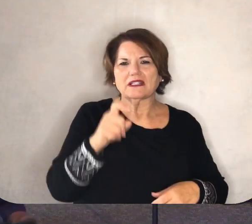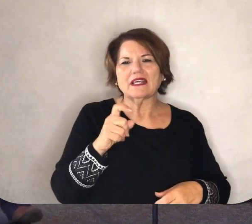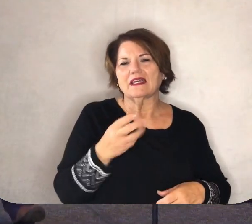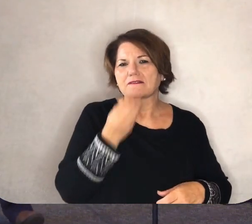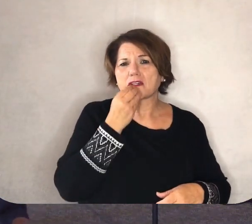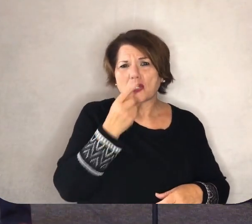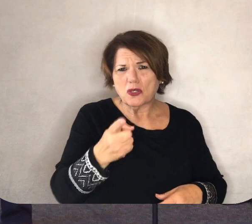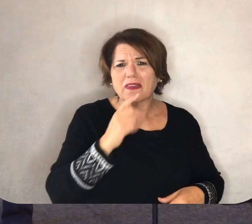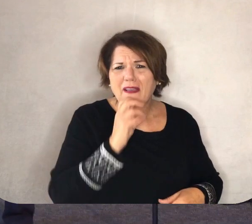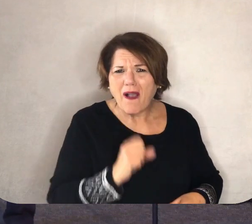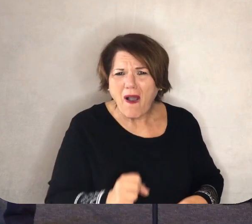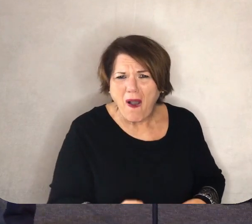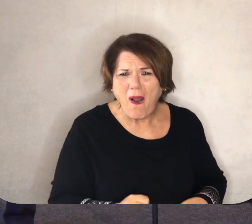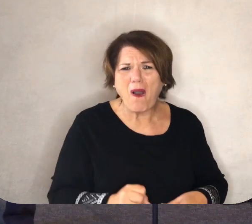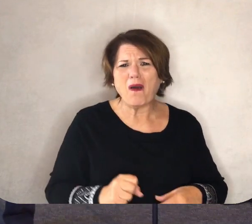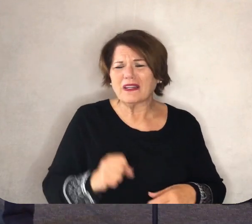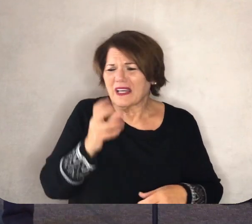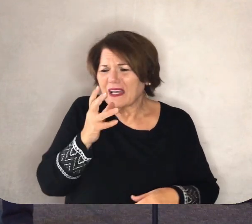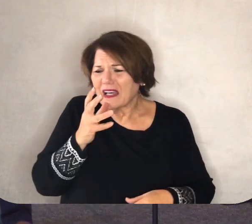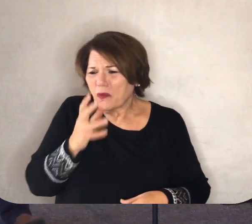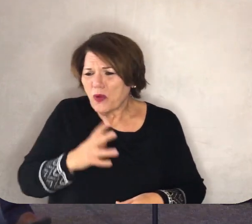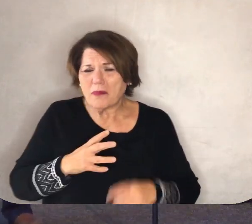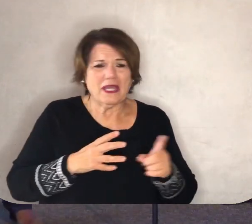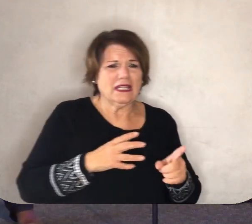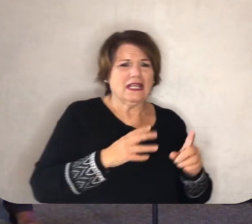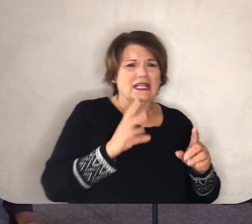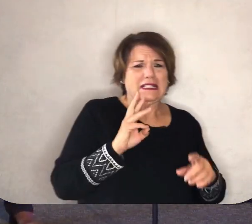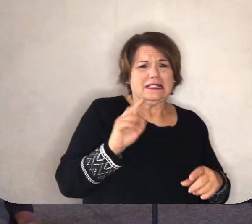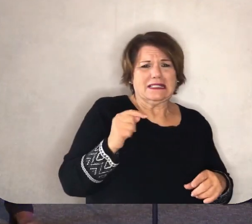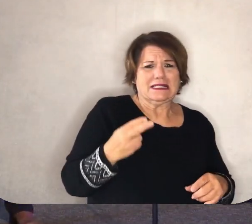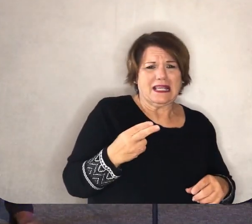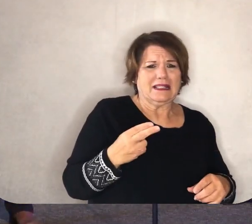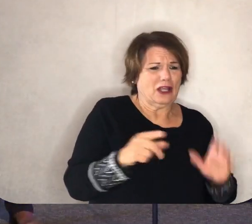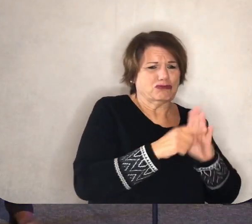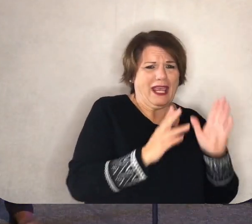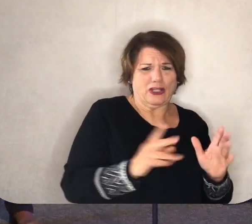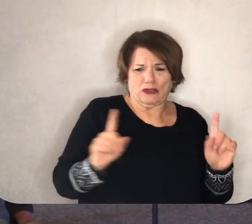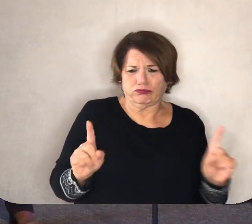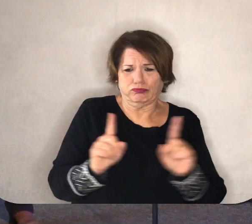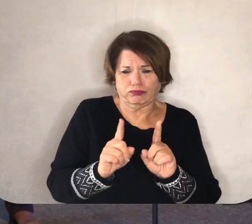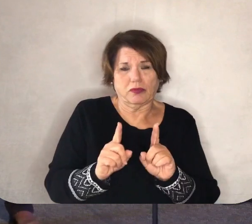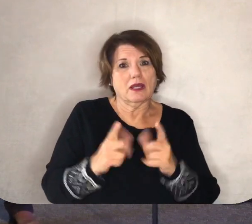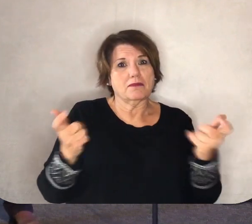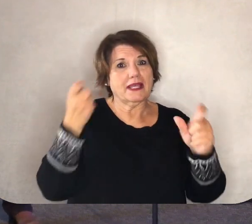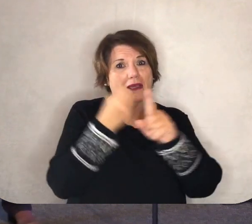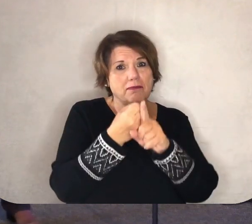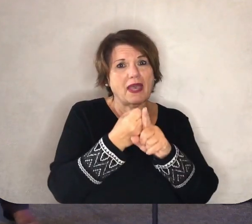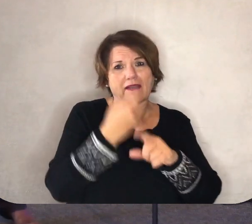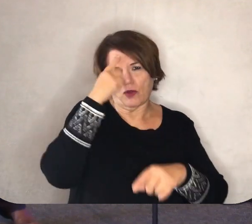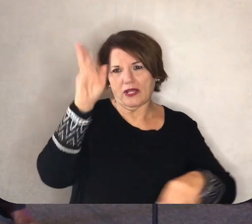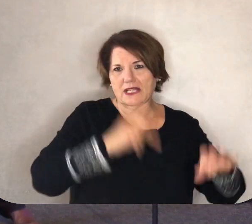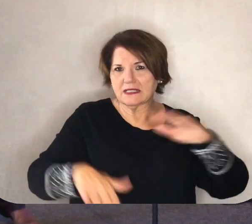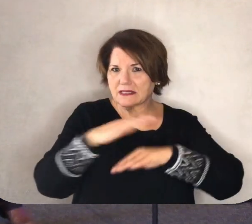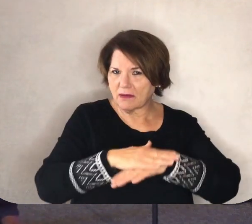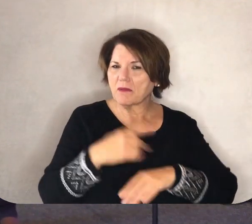lady and sixth grader probably not going to have a big impact on the kingdom, but I can tell you that every week Linda and